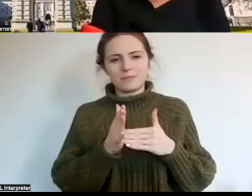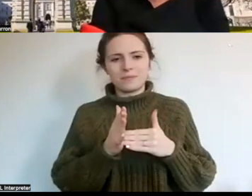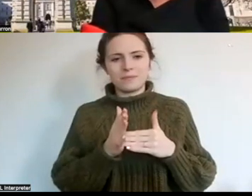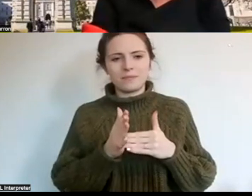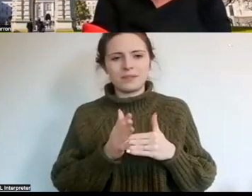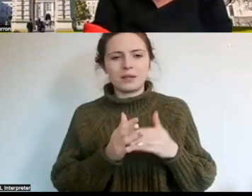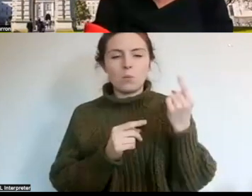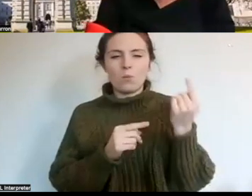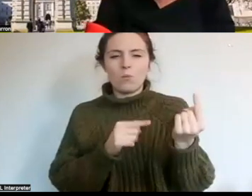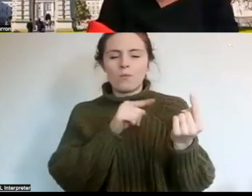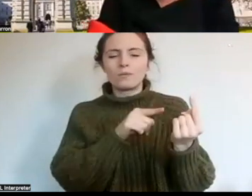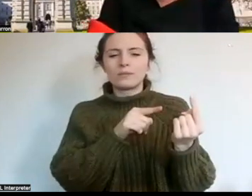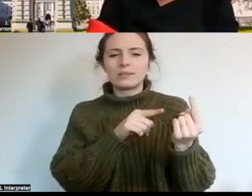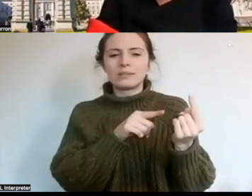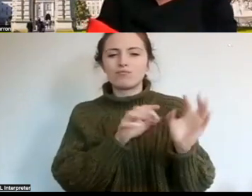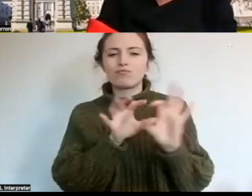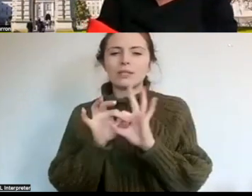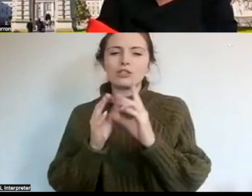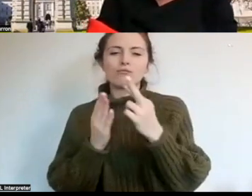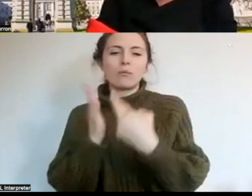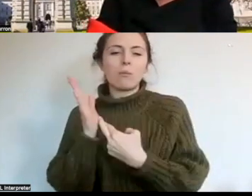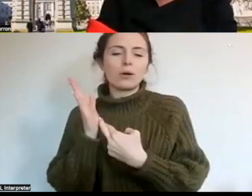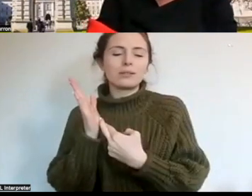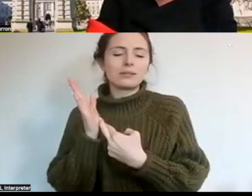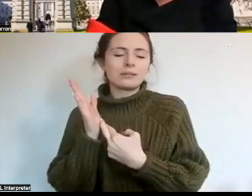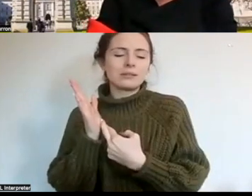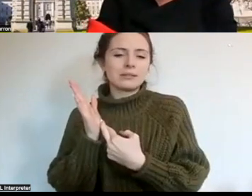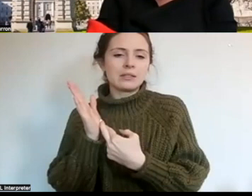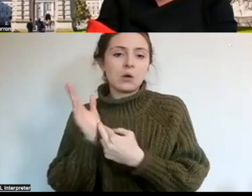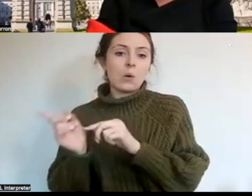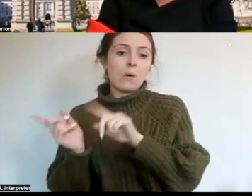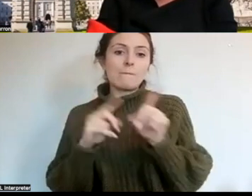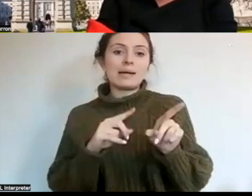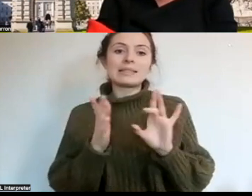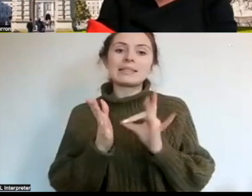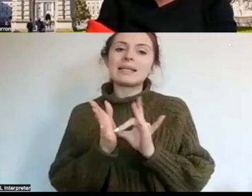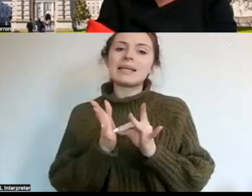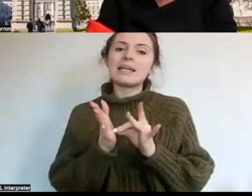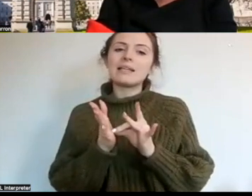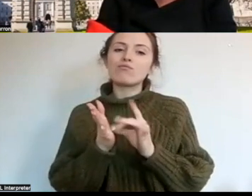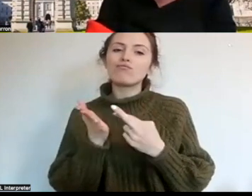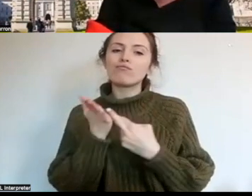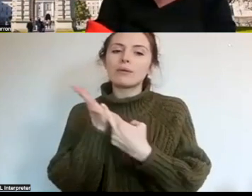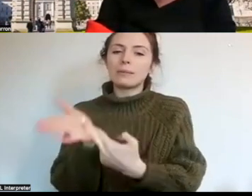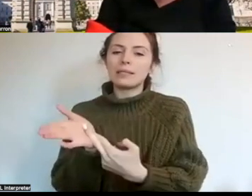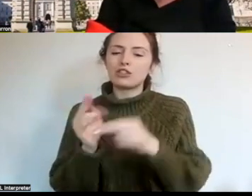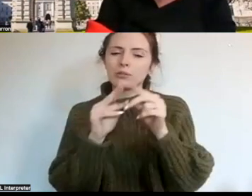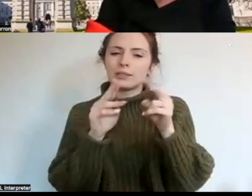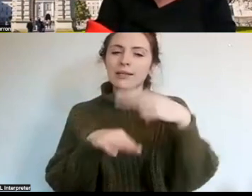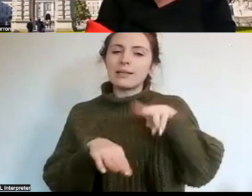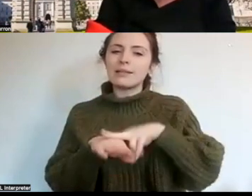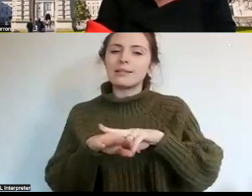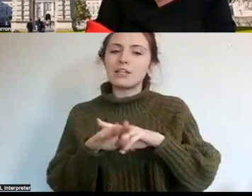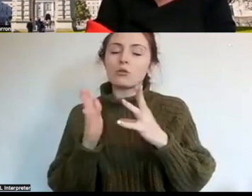one thing to say in relation to the report, going back to the key recommendation about a national model of service